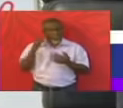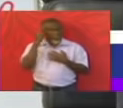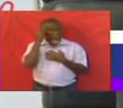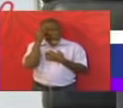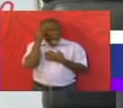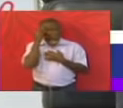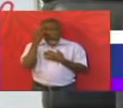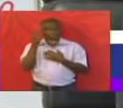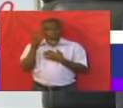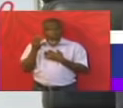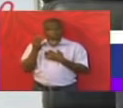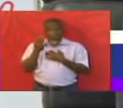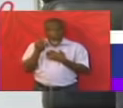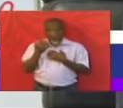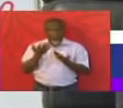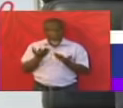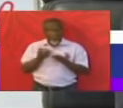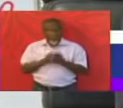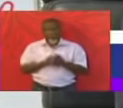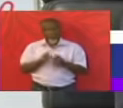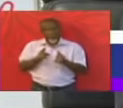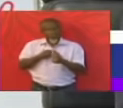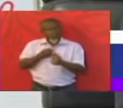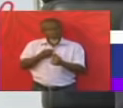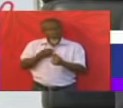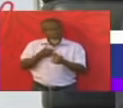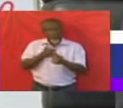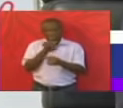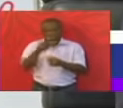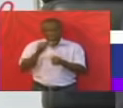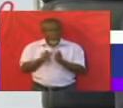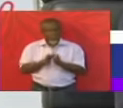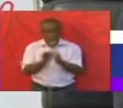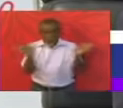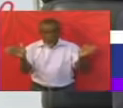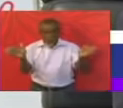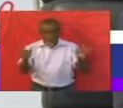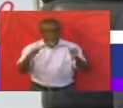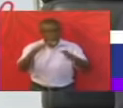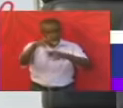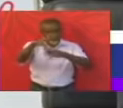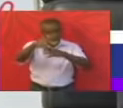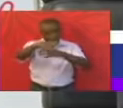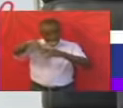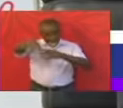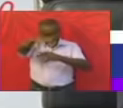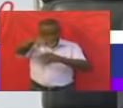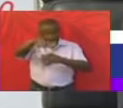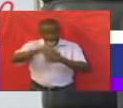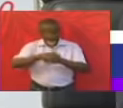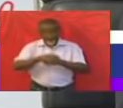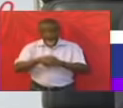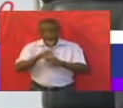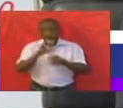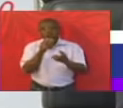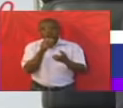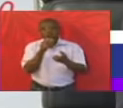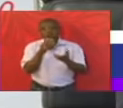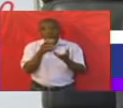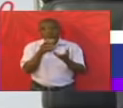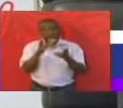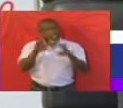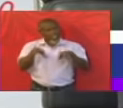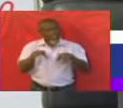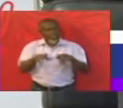So firstly, for anybody in the general population, any woman, of course, who potentially can get pregnant,